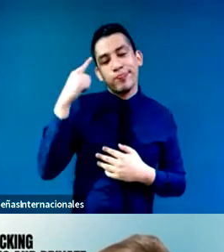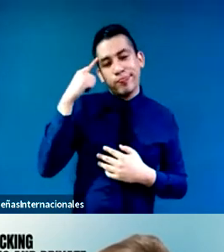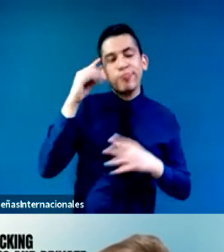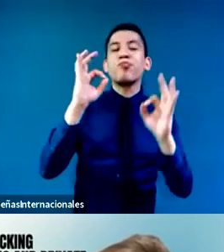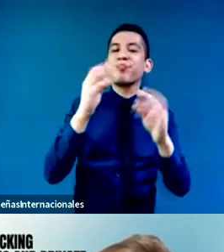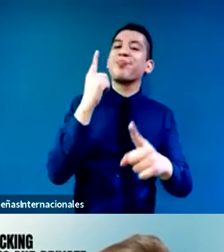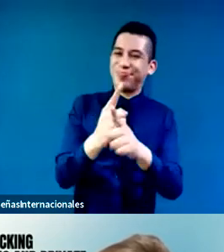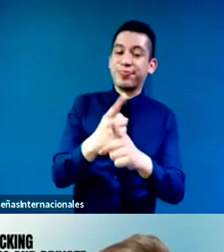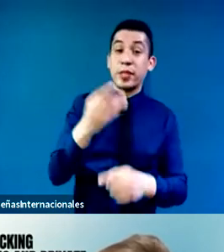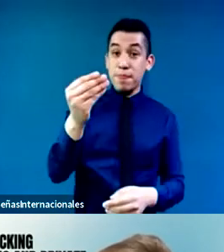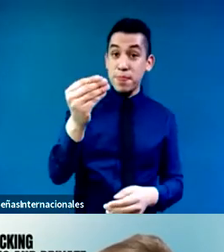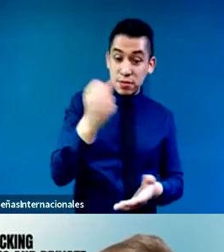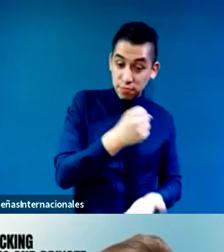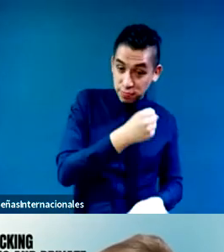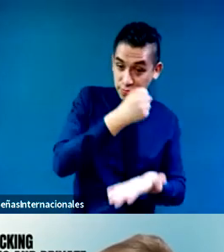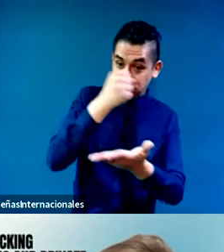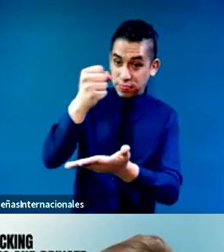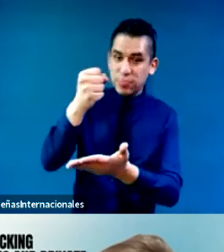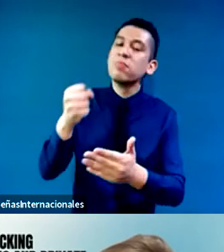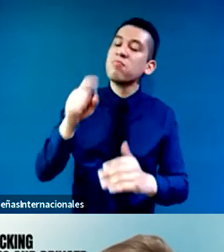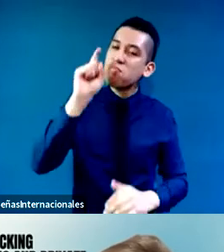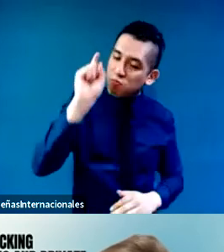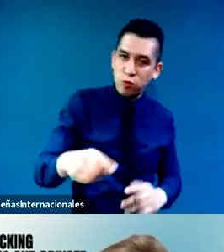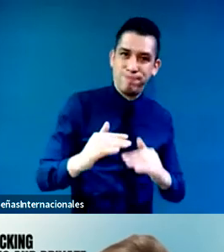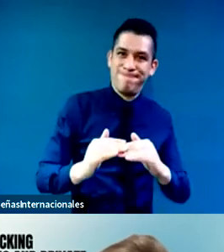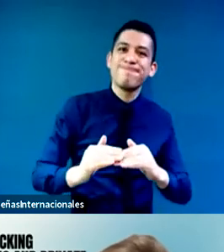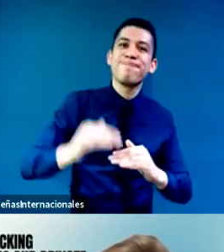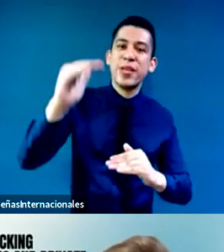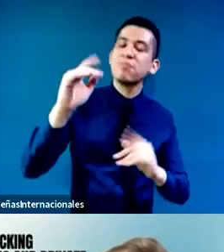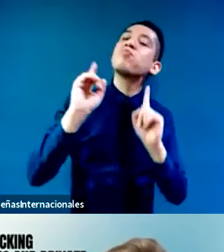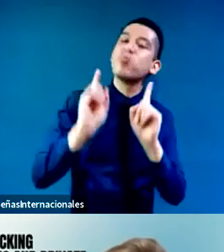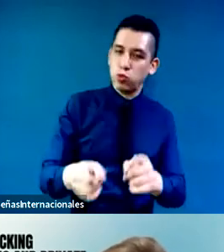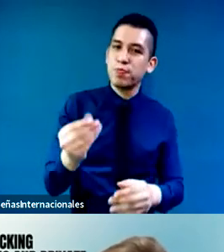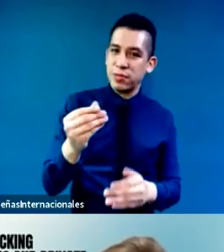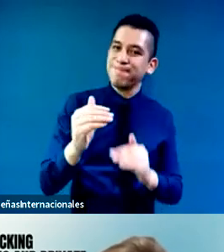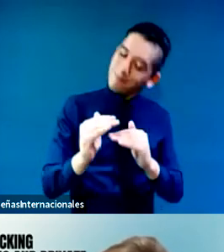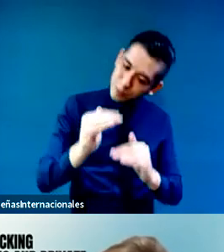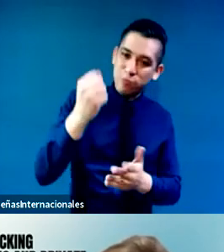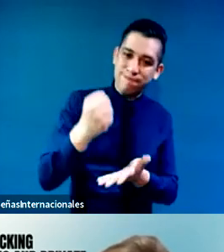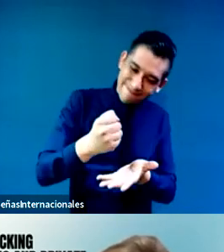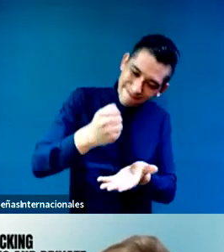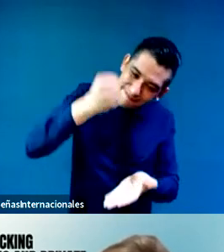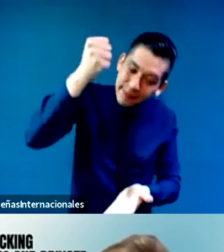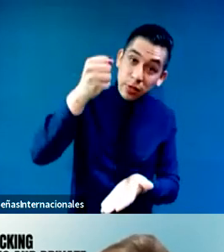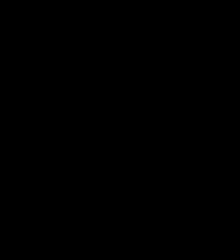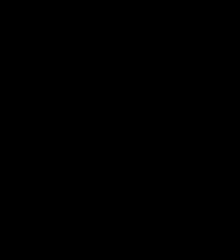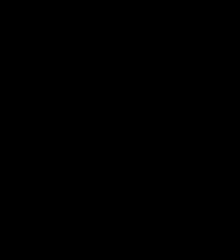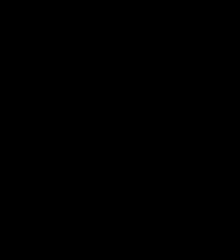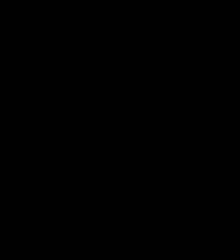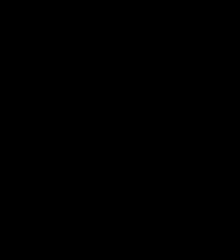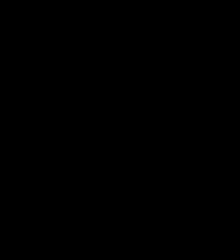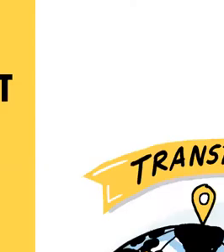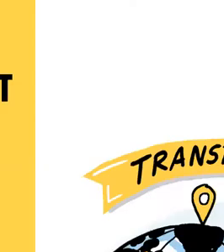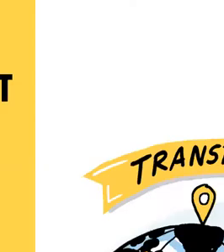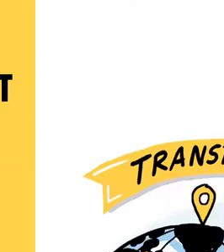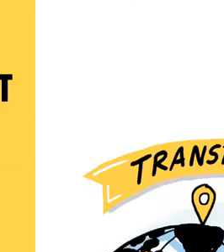economy. So as Action Coalition leaders, our proposal is that by 2026,